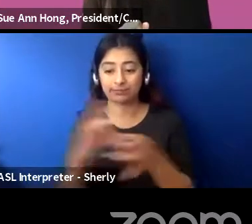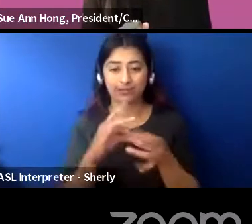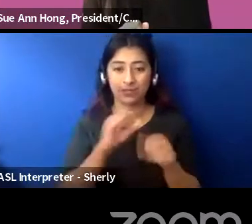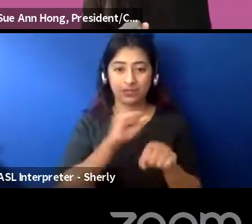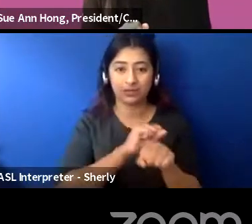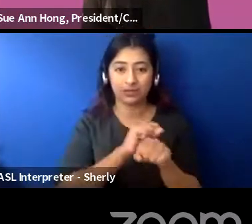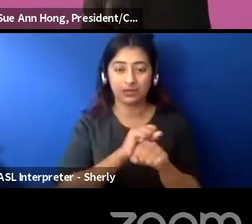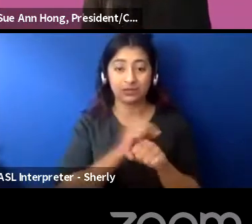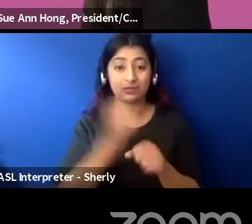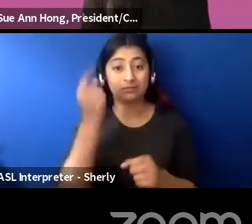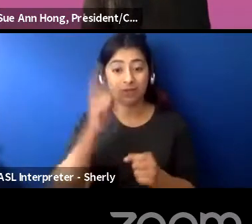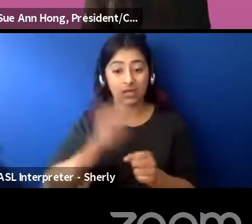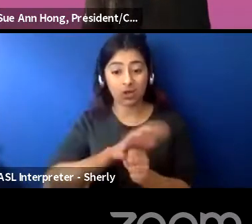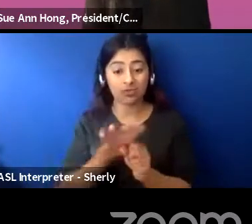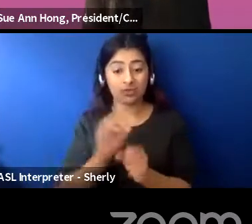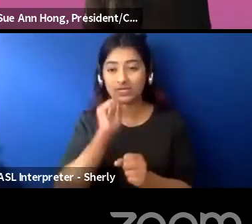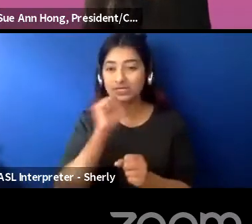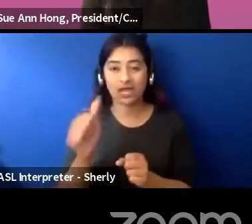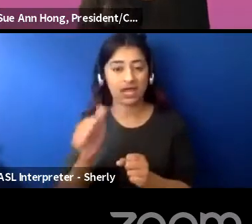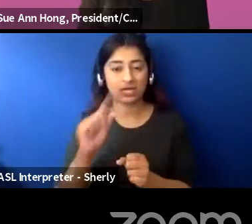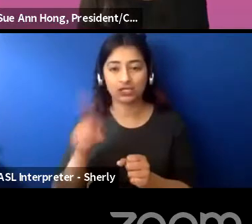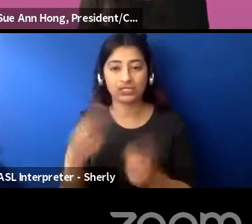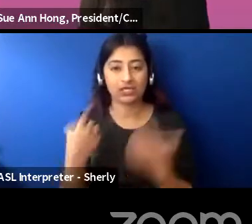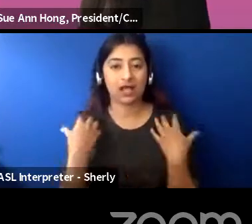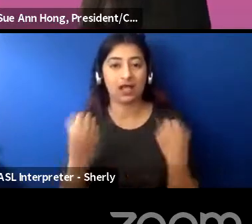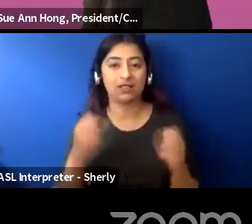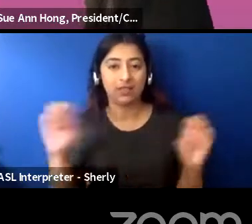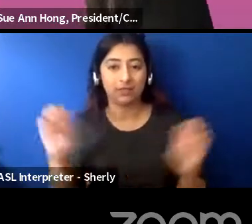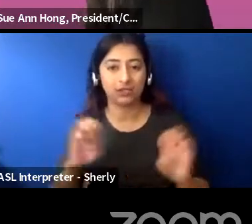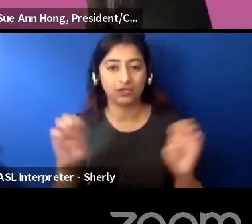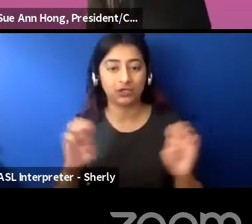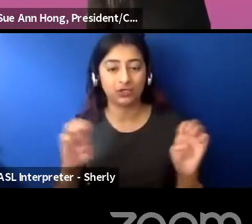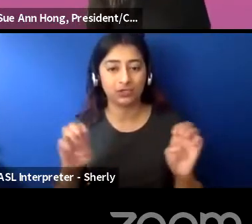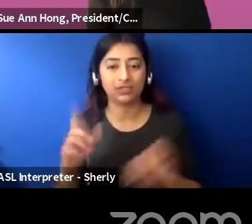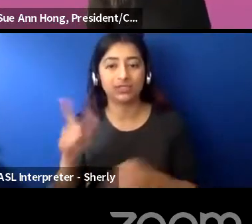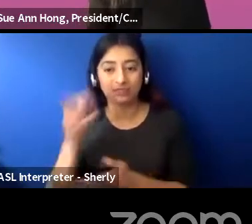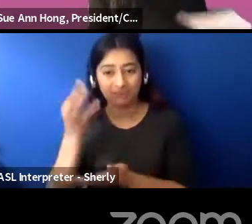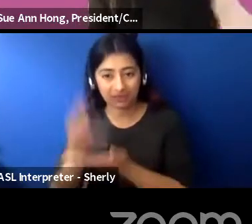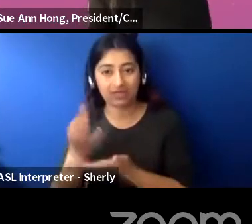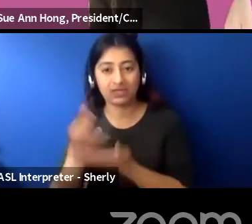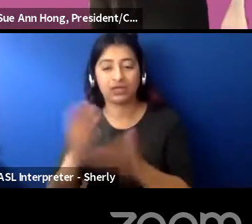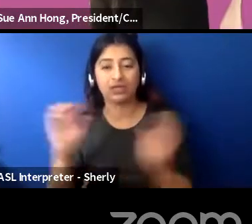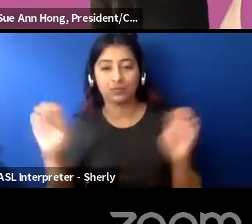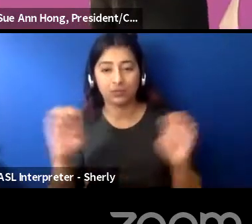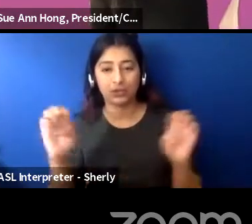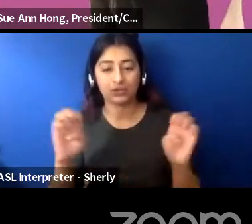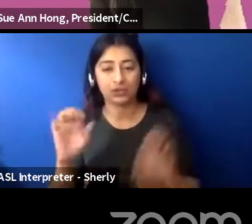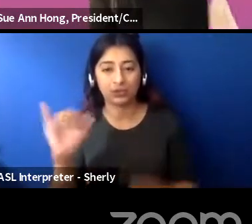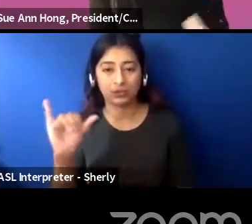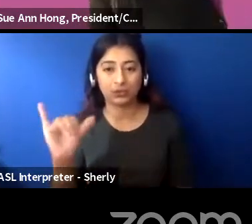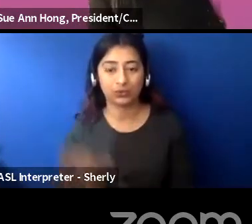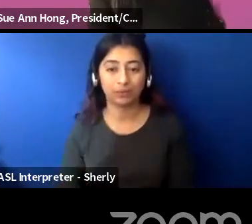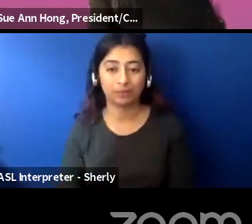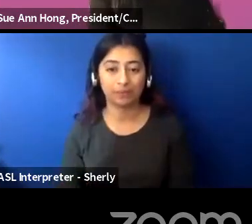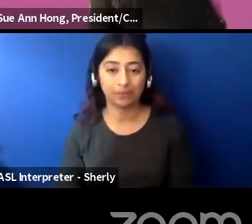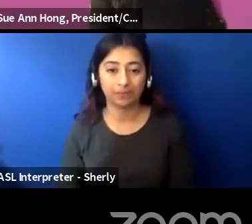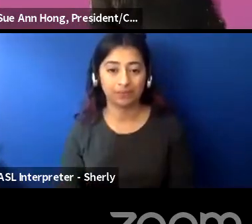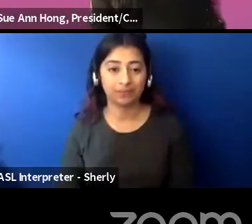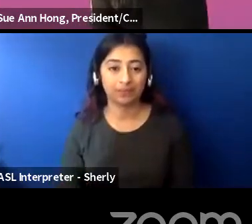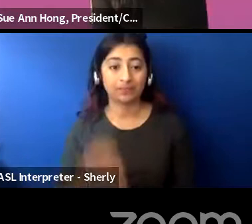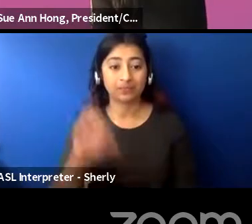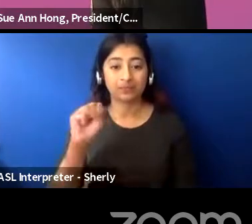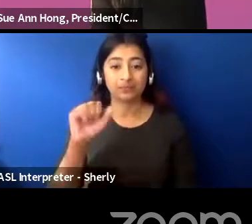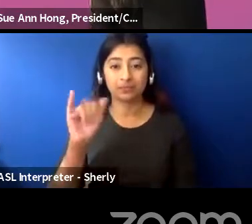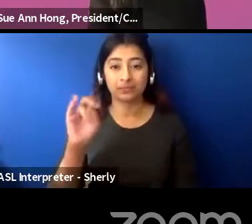health emergency, it's a financial emergency for many people. But we also heard from Cindy talk about the